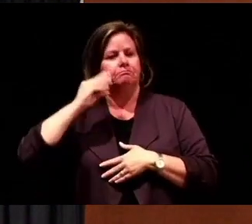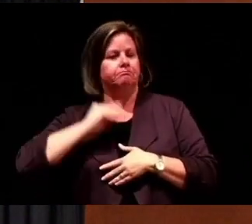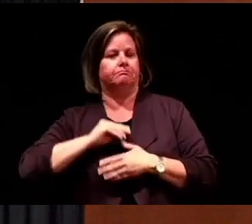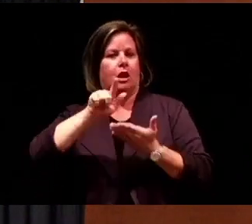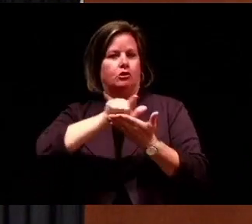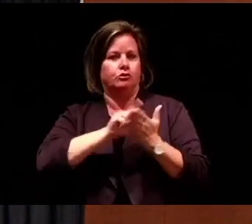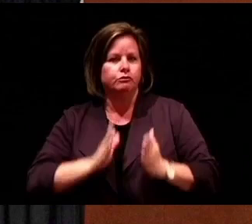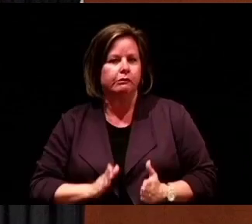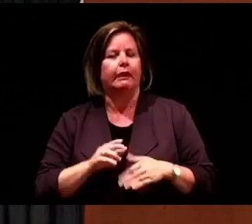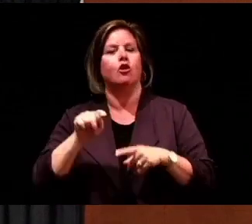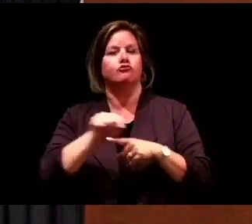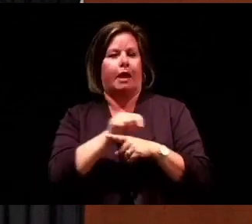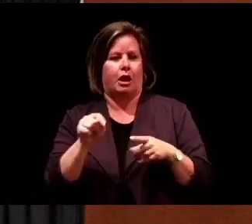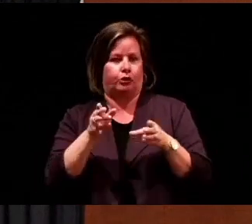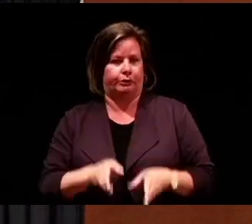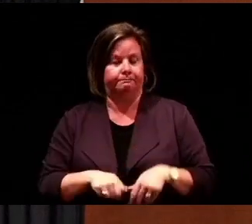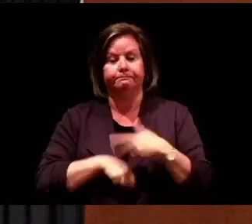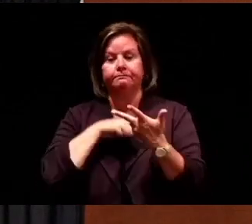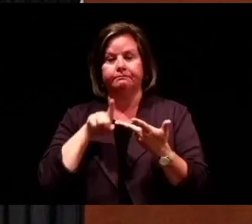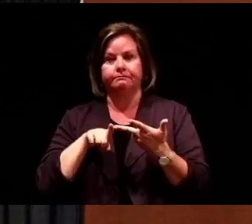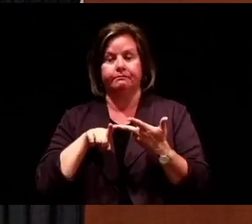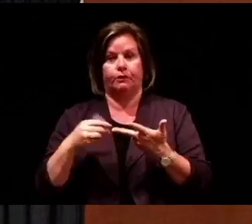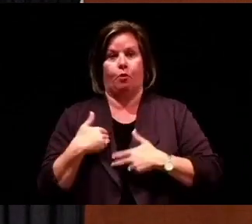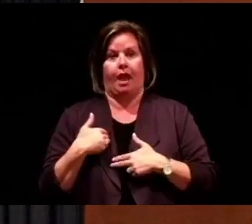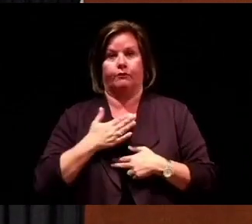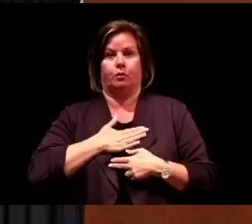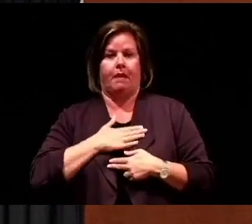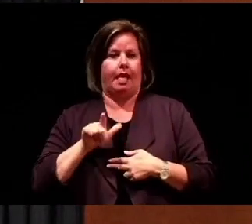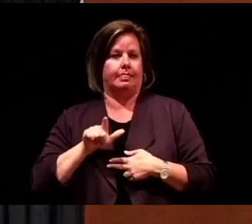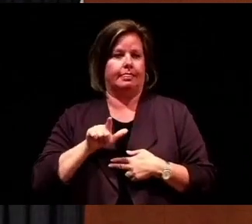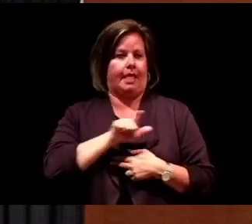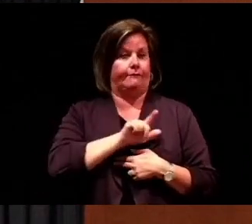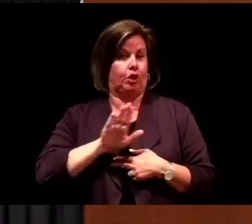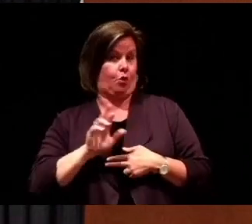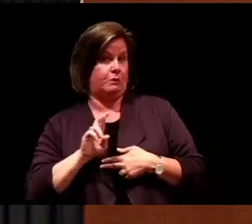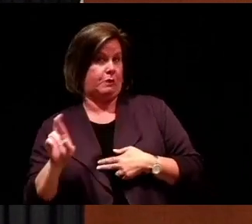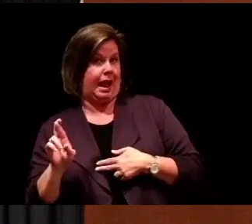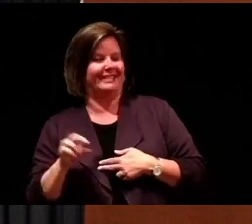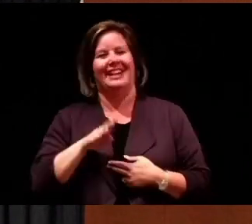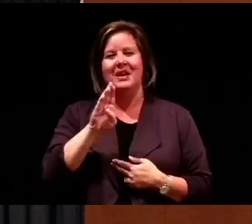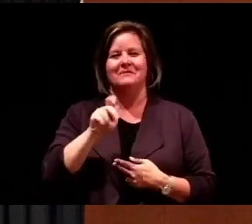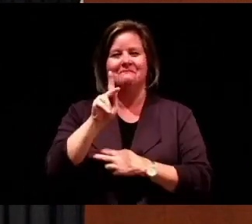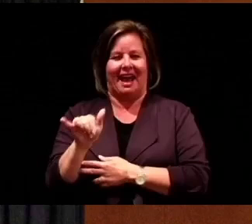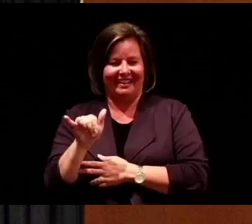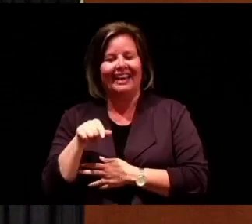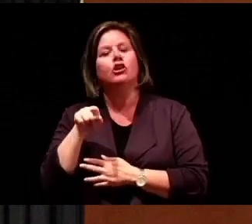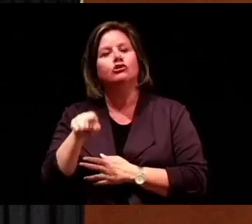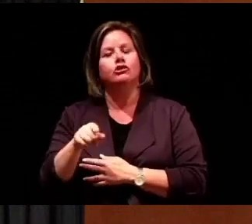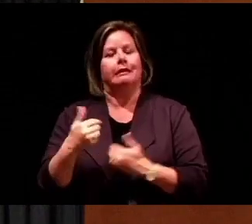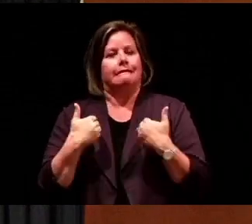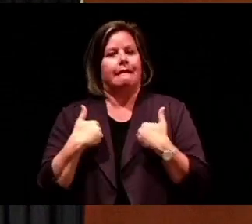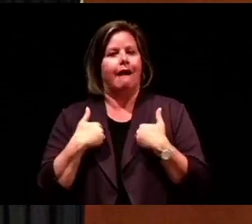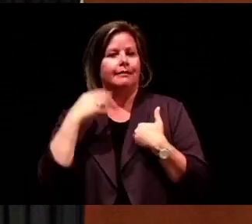investigations are necessary and the best way to uncover systematic discrimination in housing. So we have worked really hard